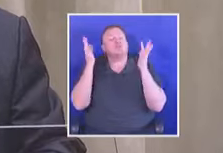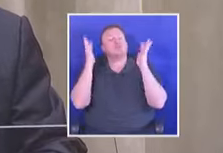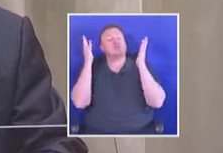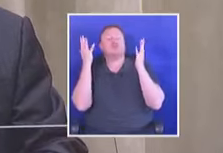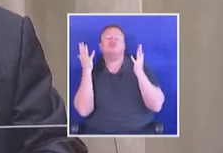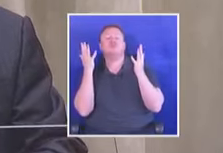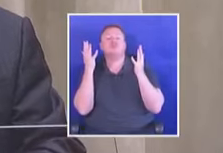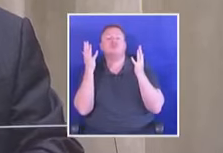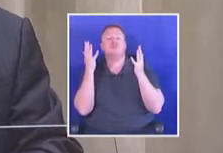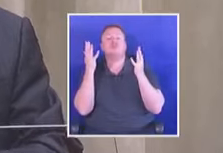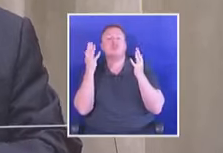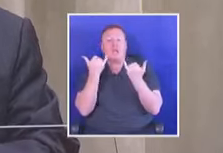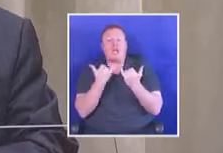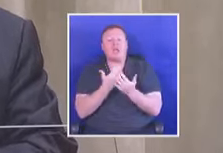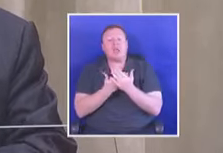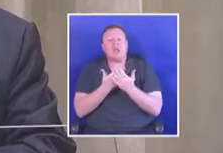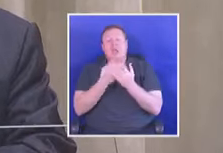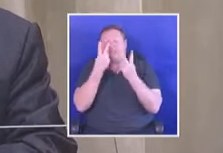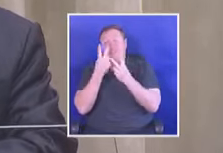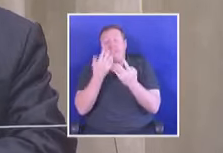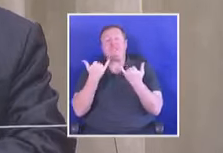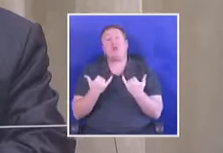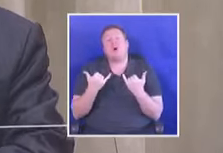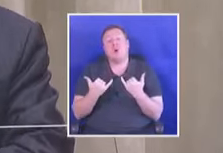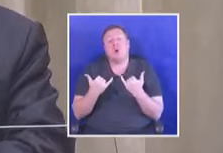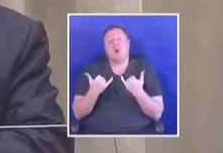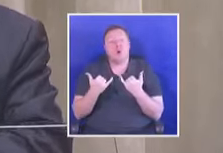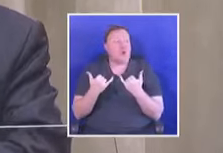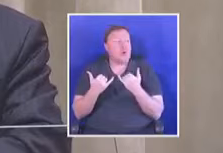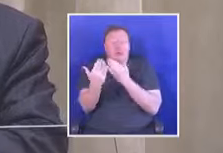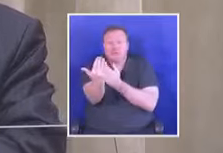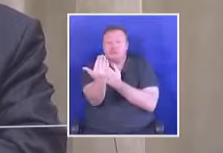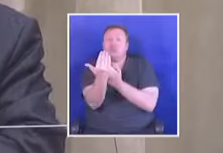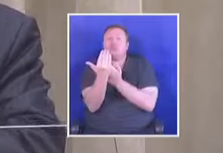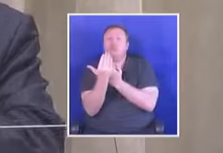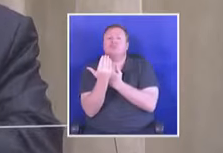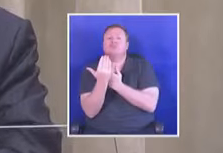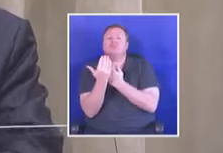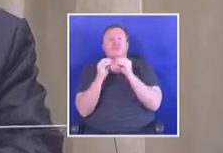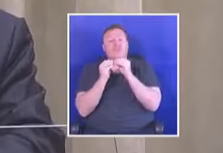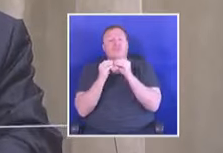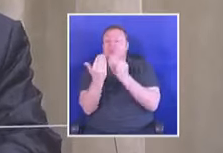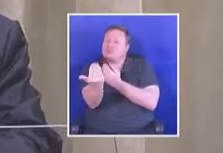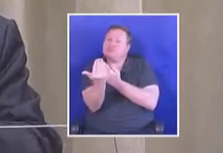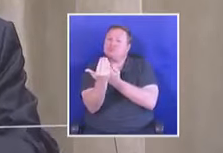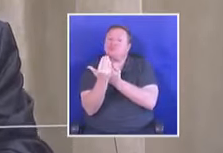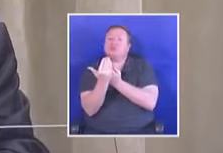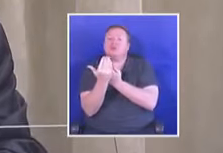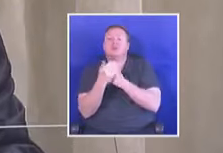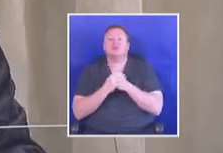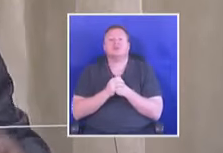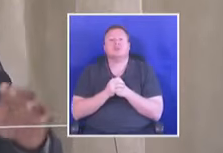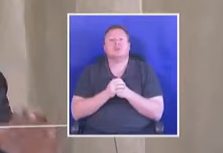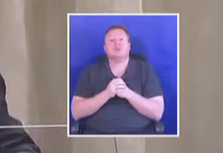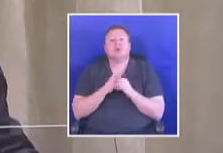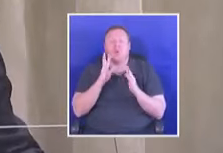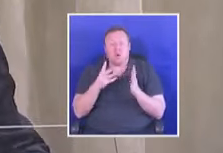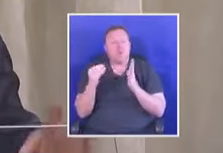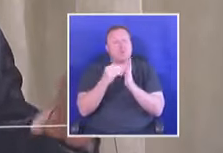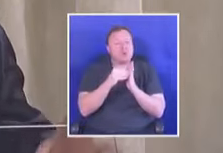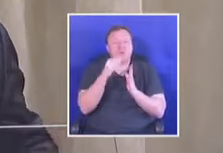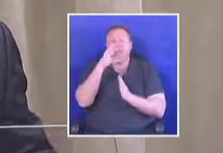now see the light of day. We can see that something is being done. We are going to appoint a CEO. We are